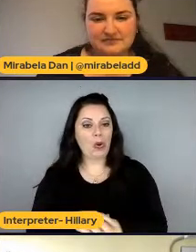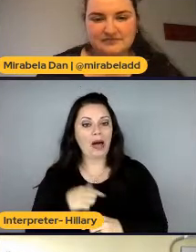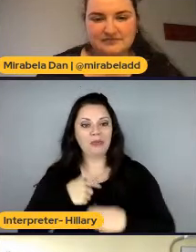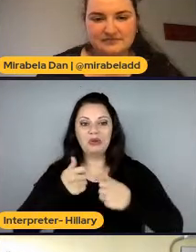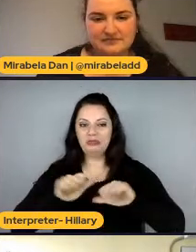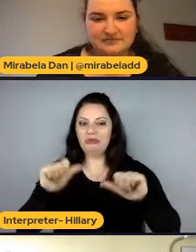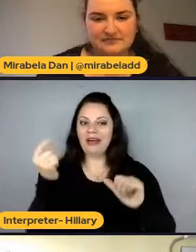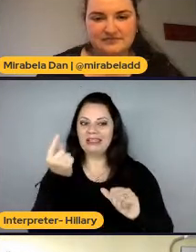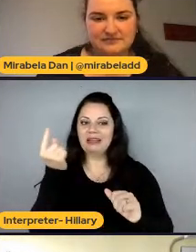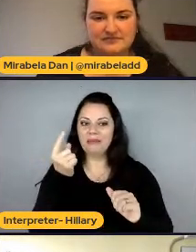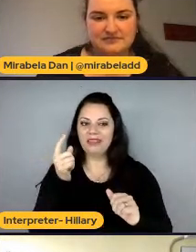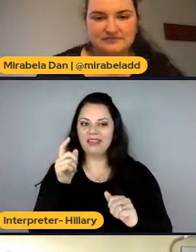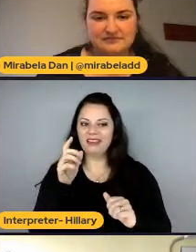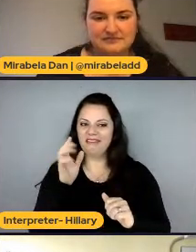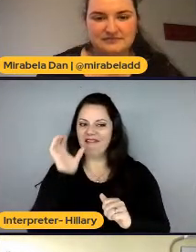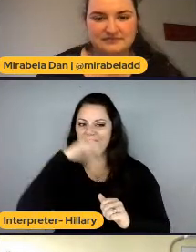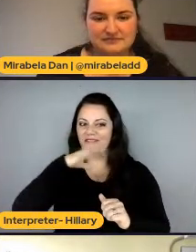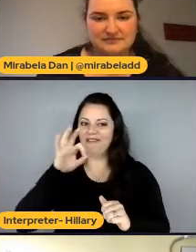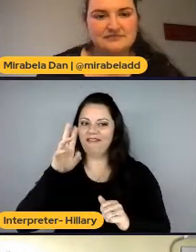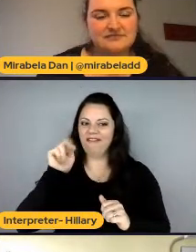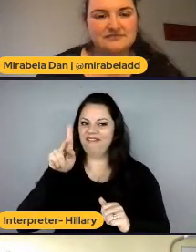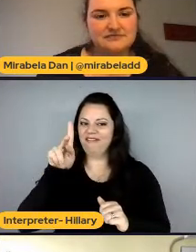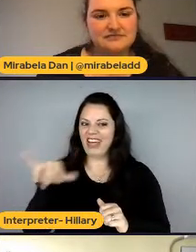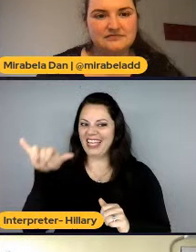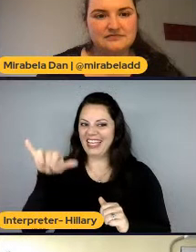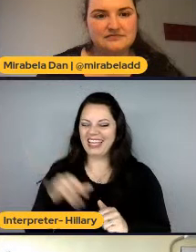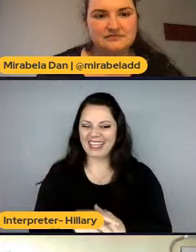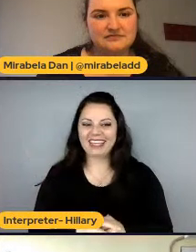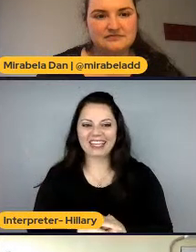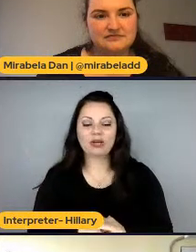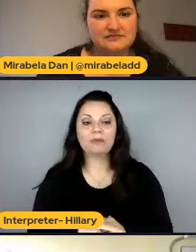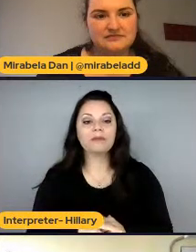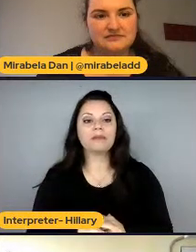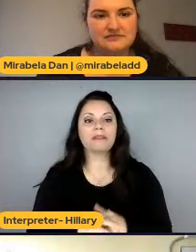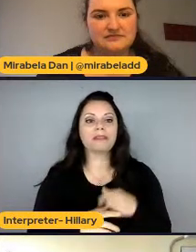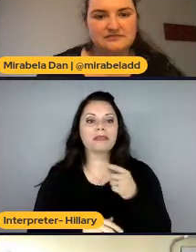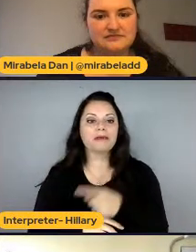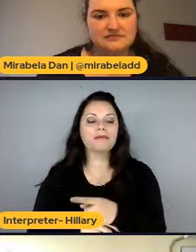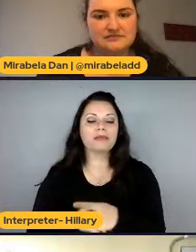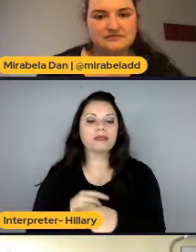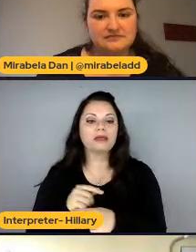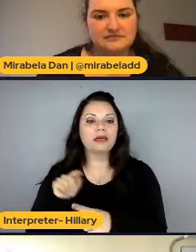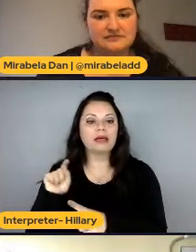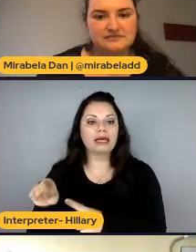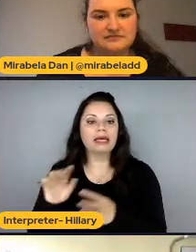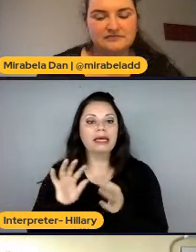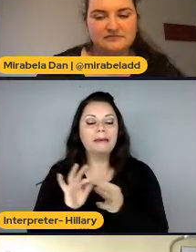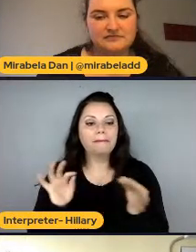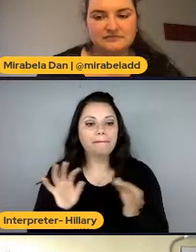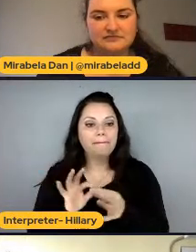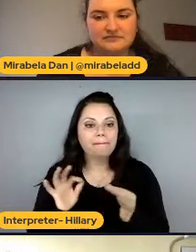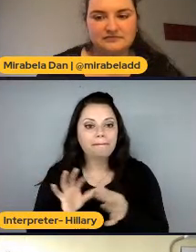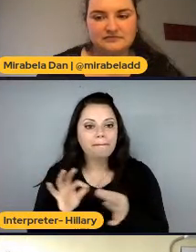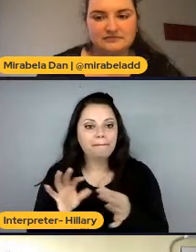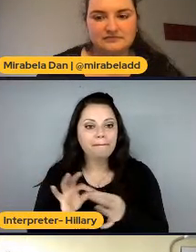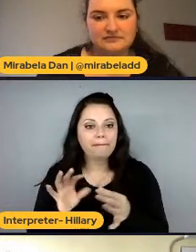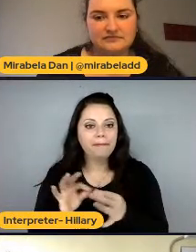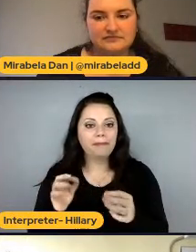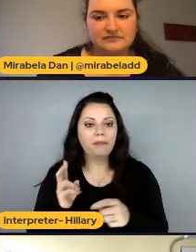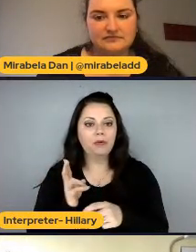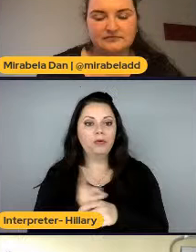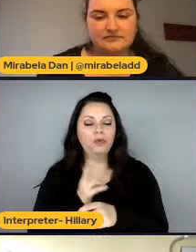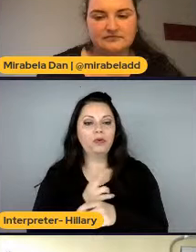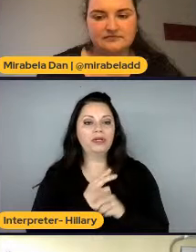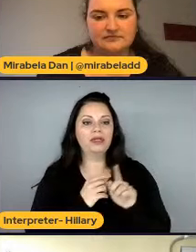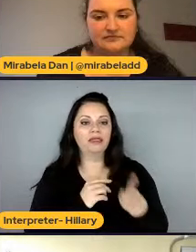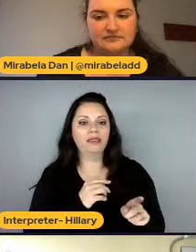out something funky there. Yeah. Danielle mentioned the other approach that you can take is wrap the existing HCL as a